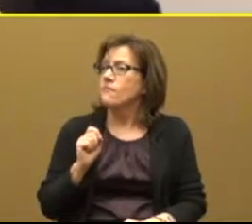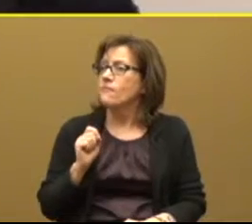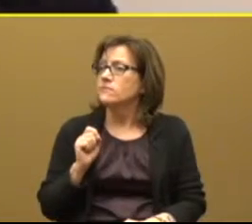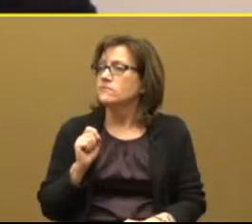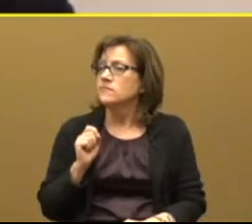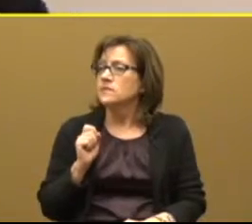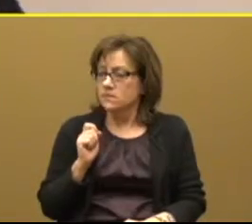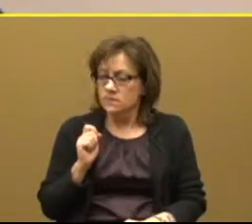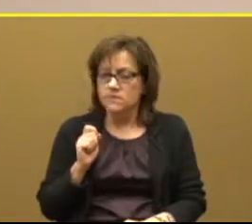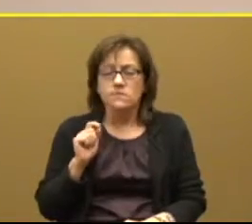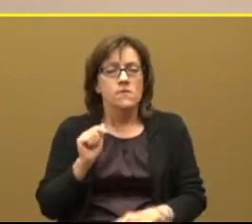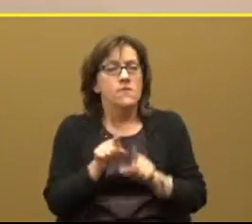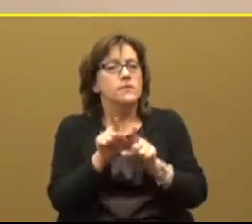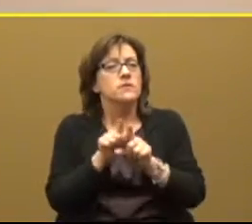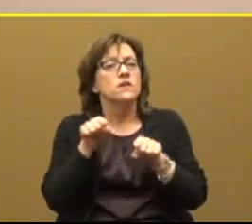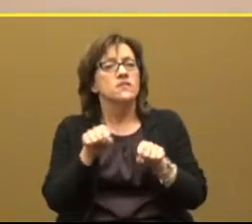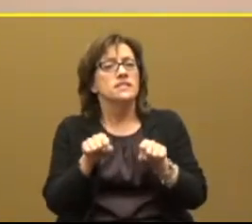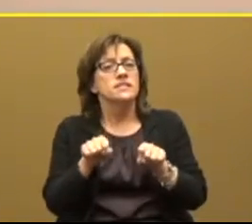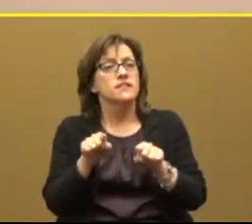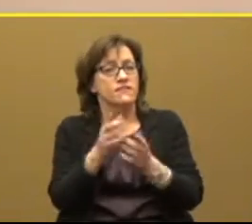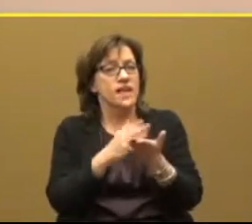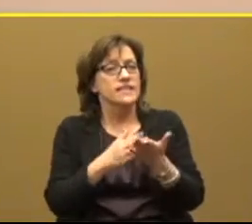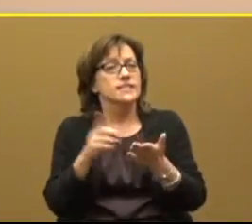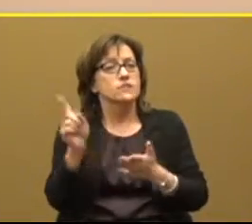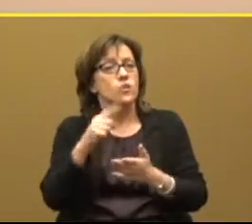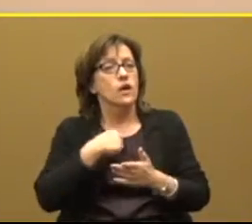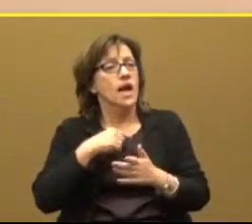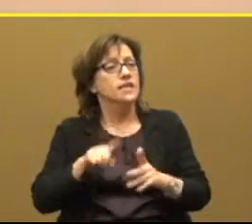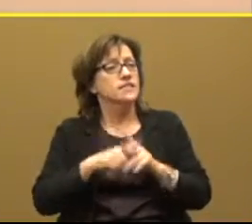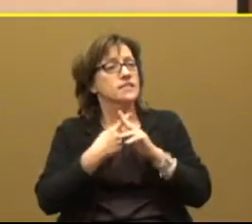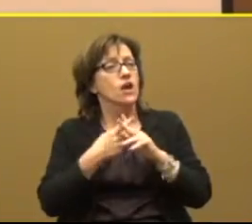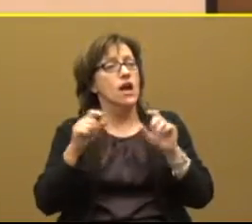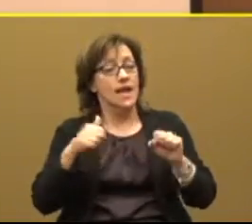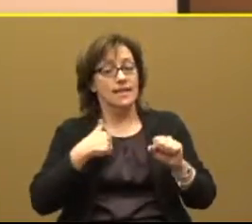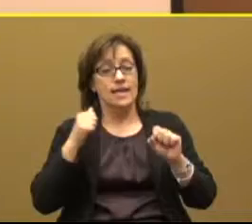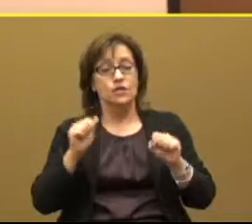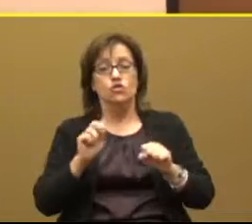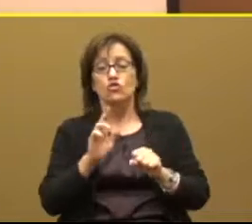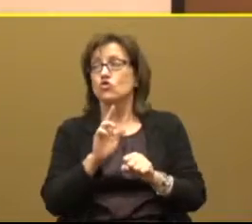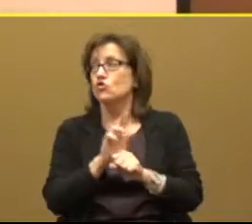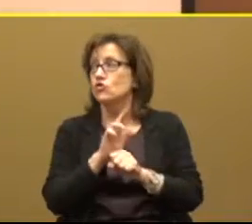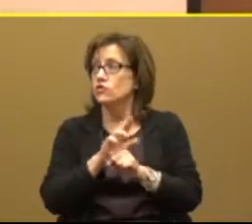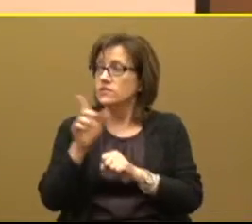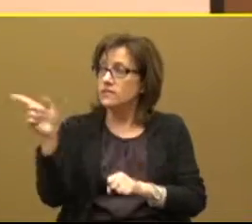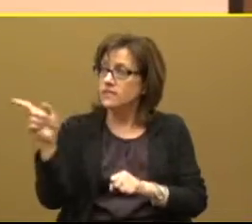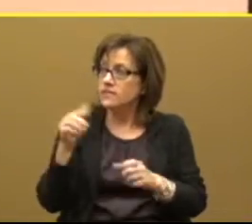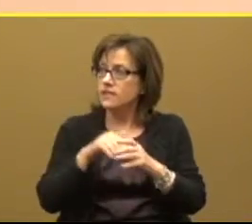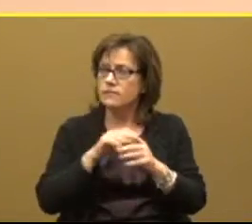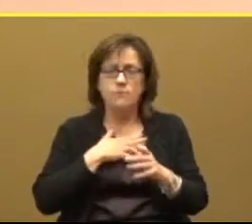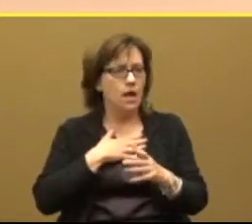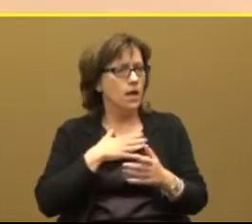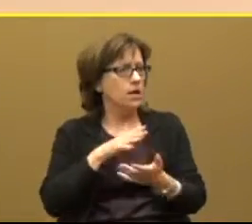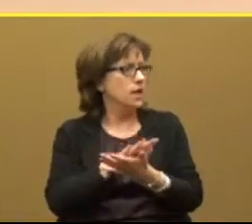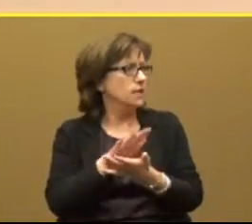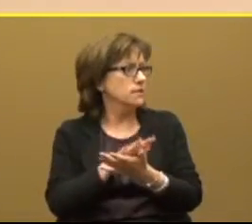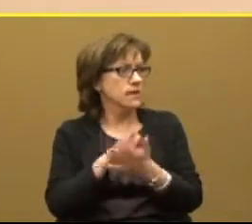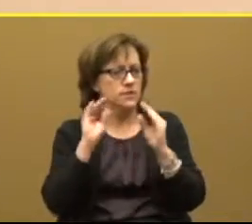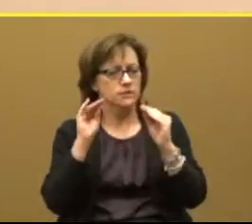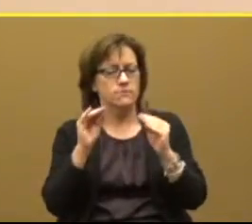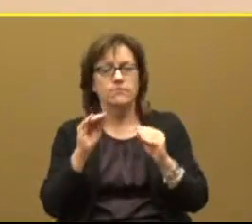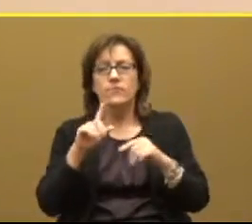phase, is also where I started to be able to use this in my academics. So when we're